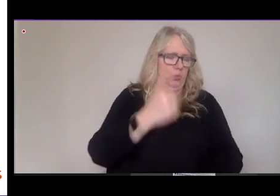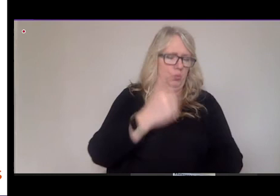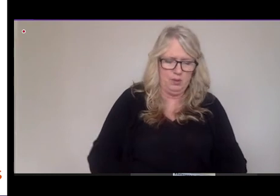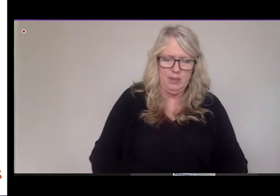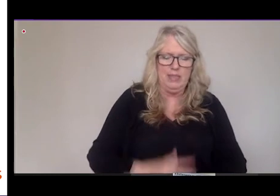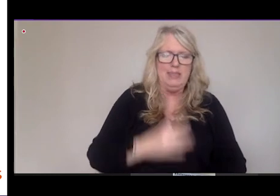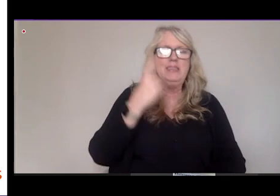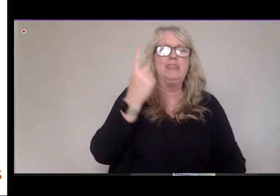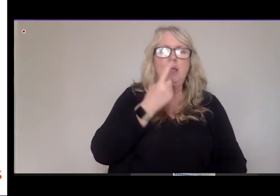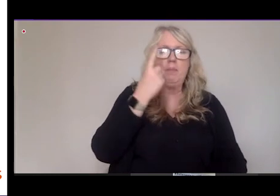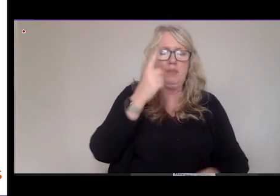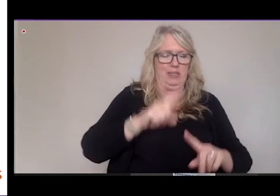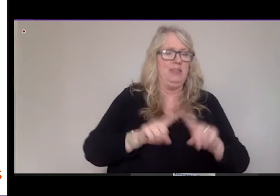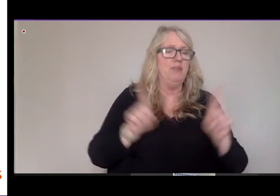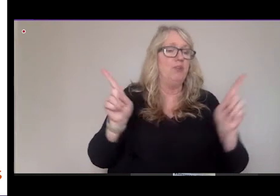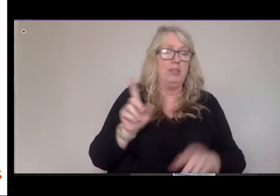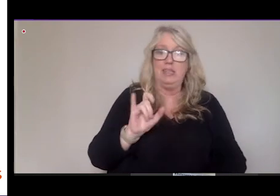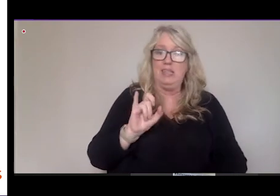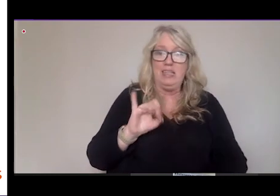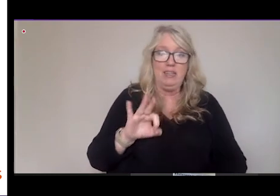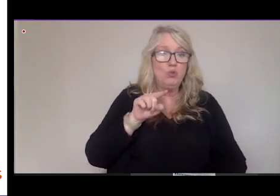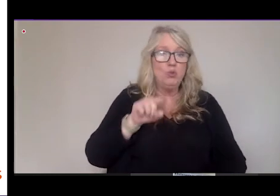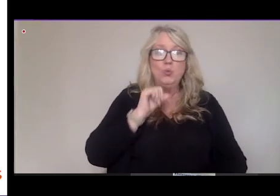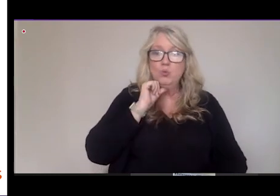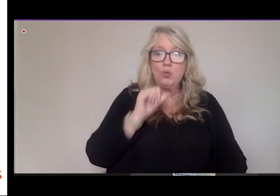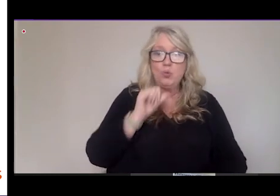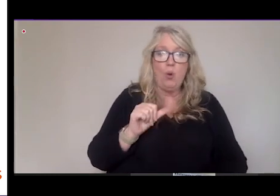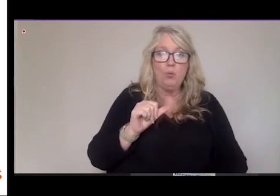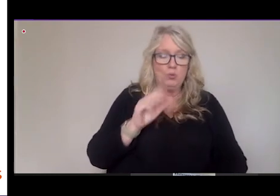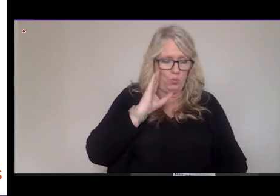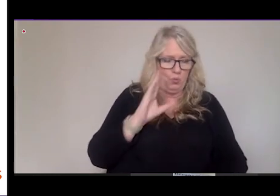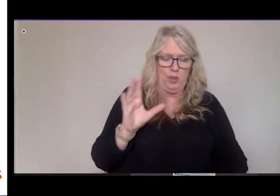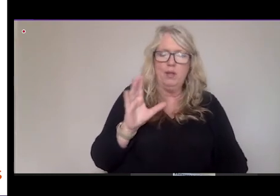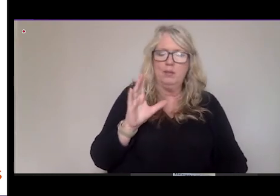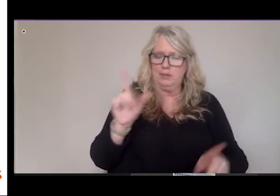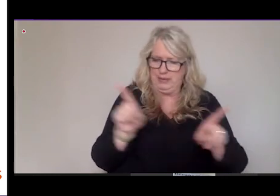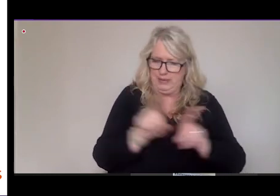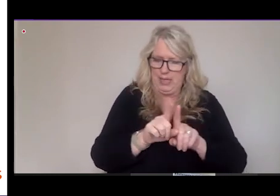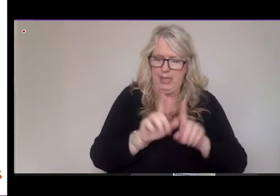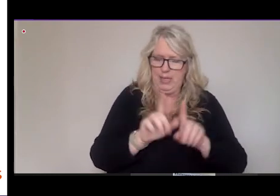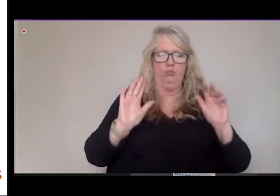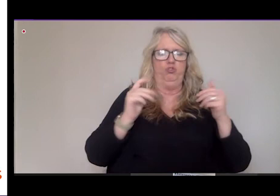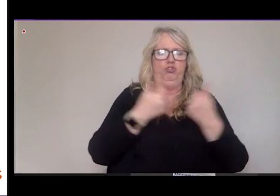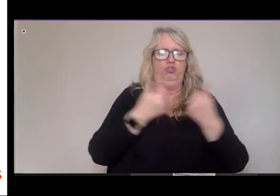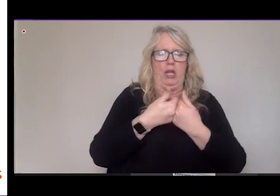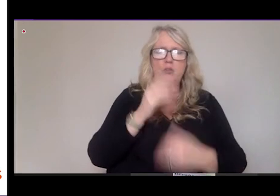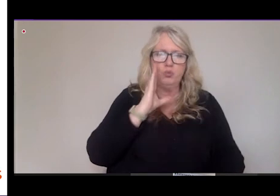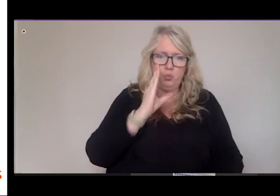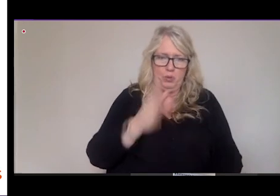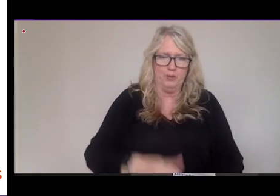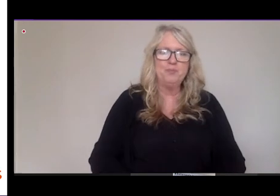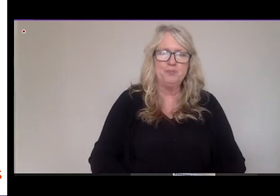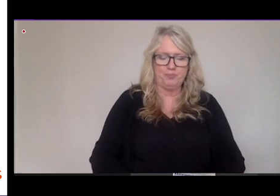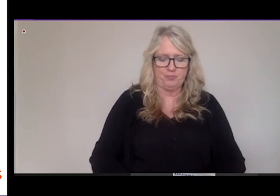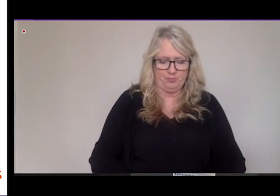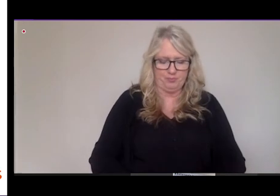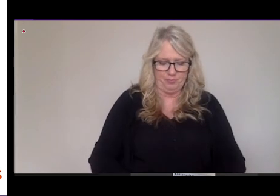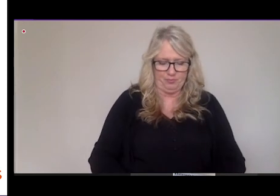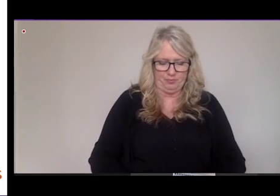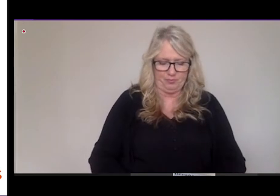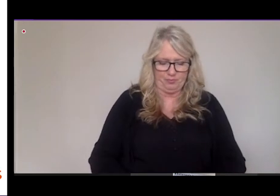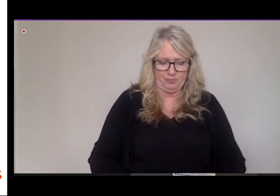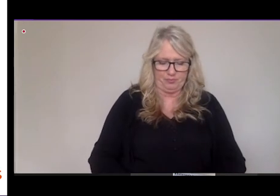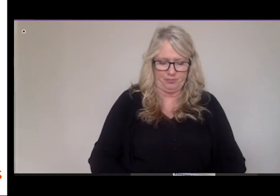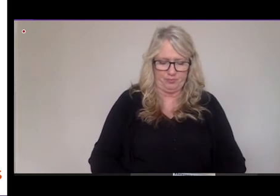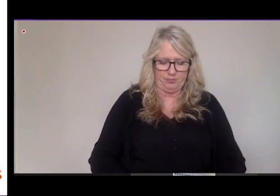new. Try to do something different. Because if you don't, you'll always be in the same boat with those same challenges. So next